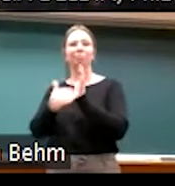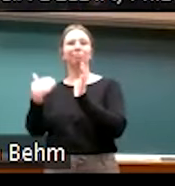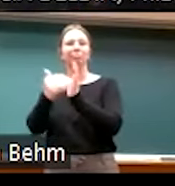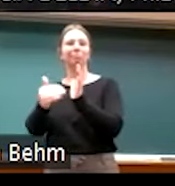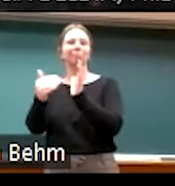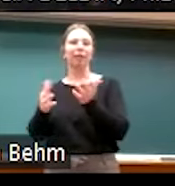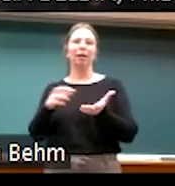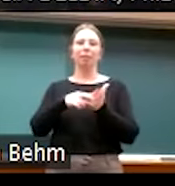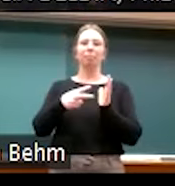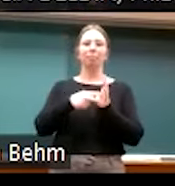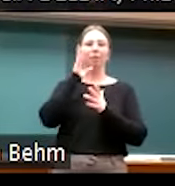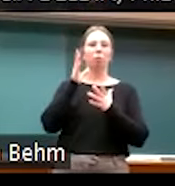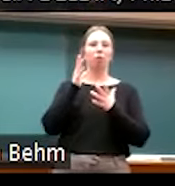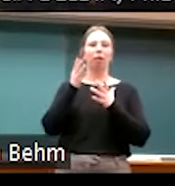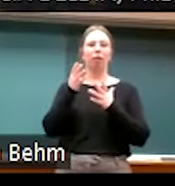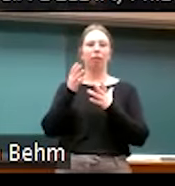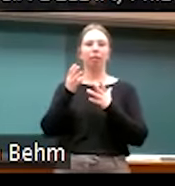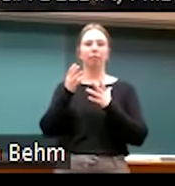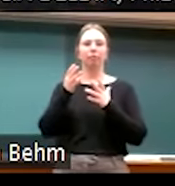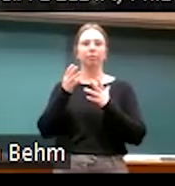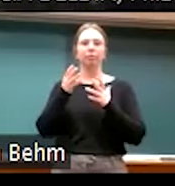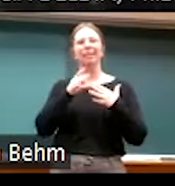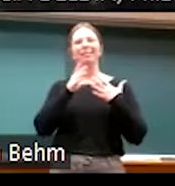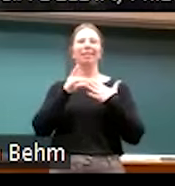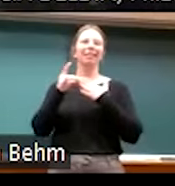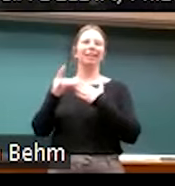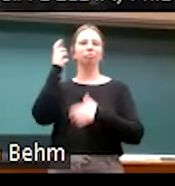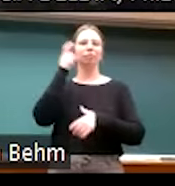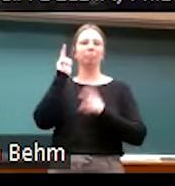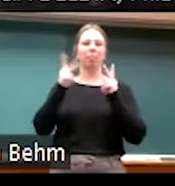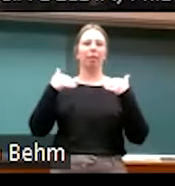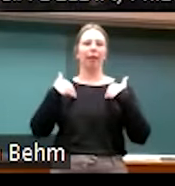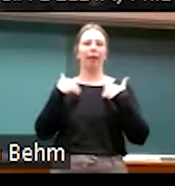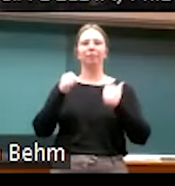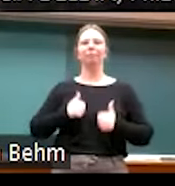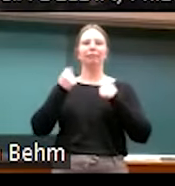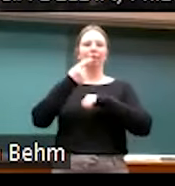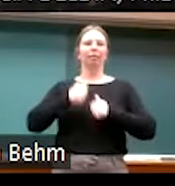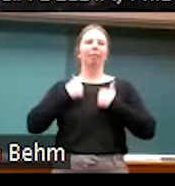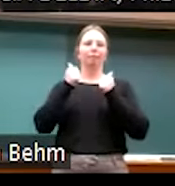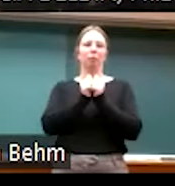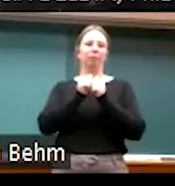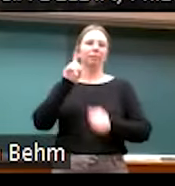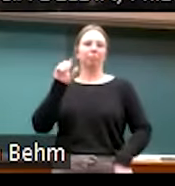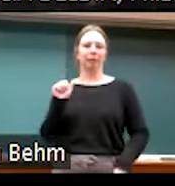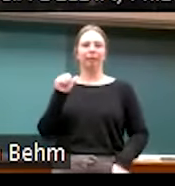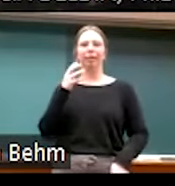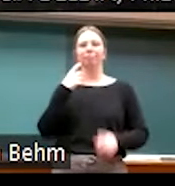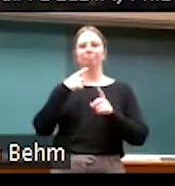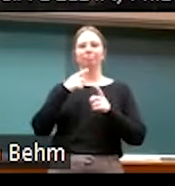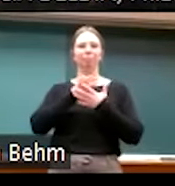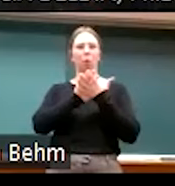days lived with disability, far as exceeding cardiovascular disease, cancer, and all other kinds of care, all other kinds of mental